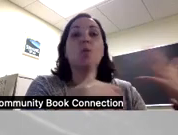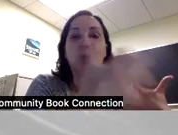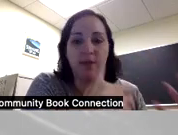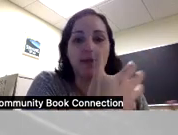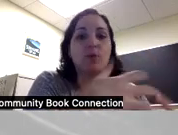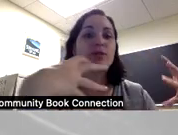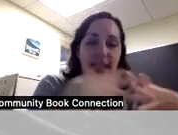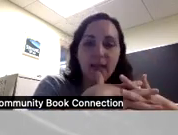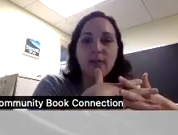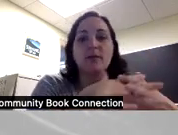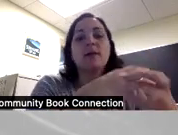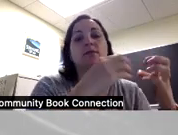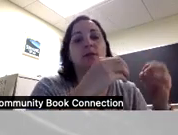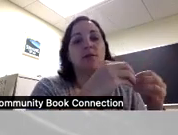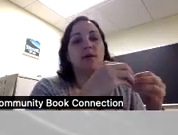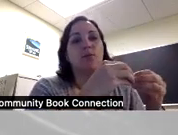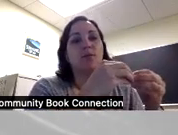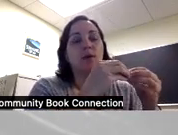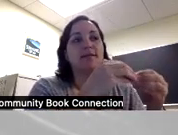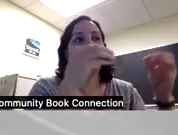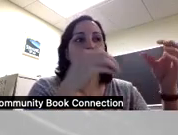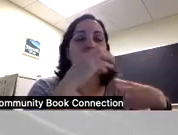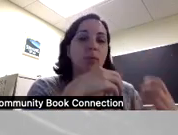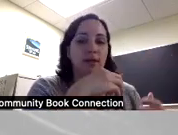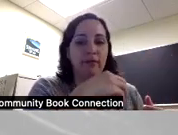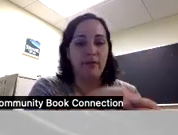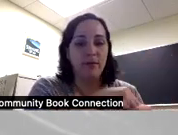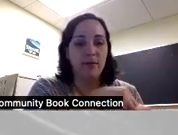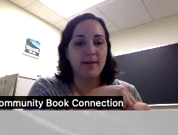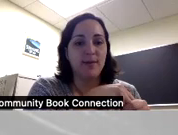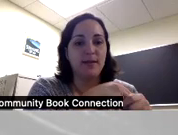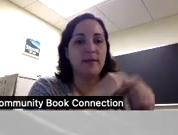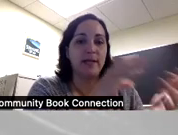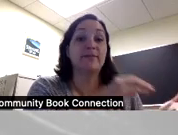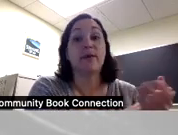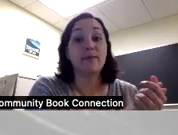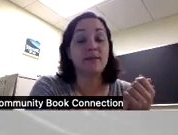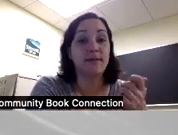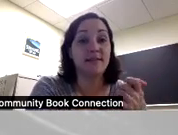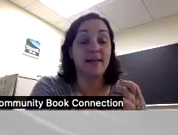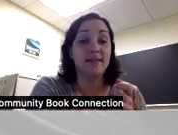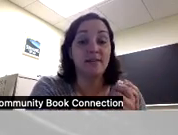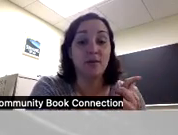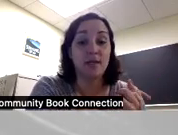basically work with them, work together to come up with ways that they can all benefit from this, but not interrupt the science that's going